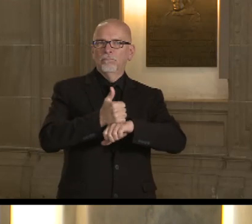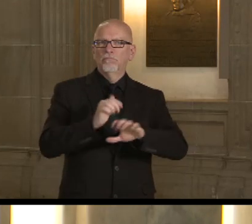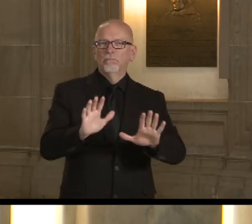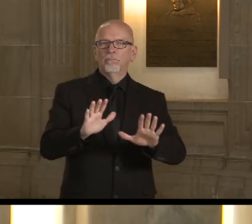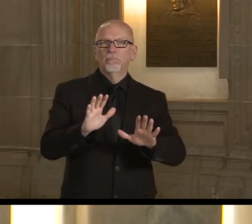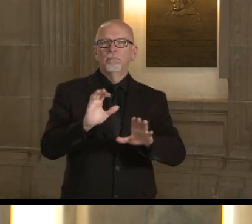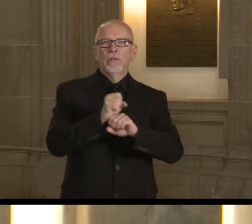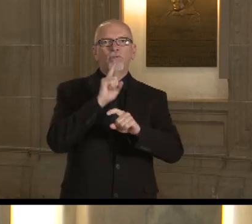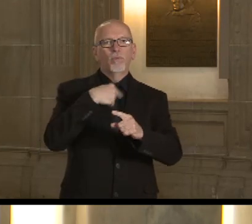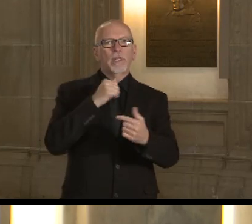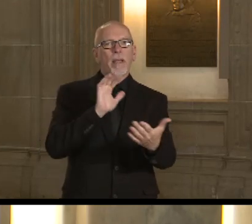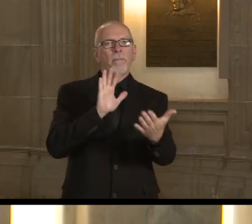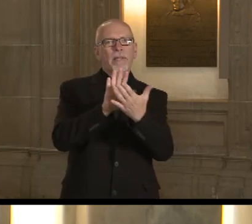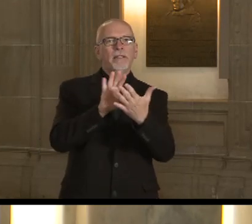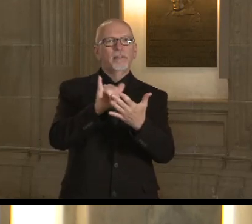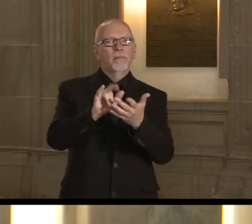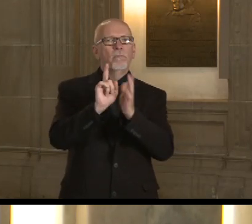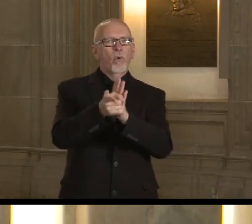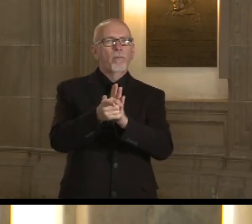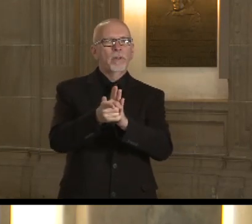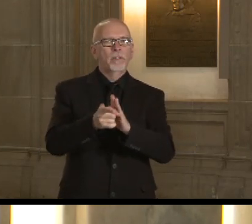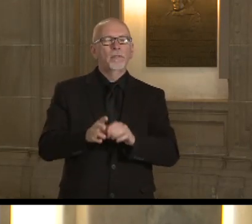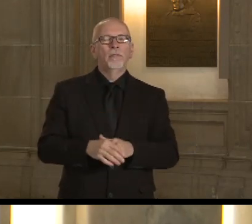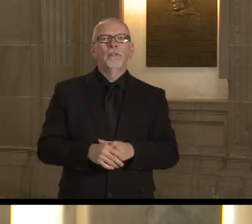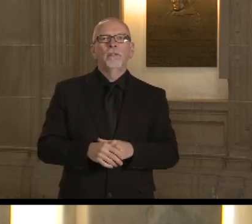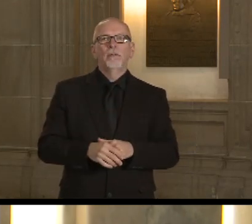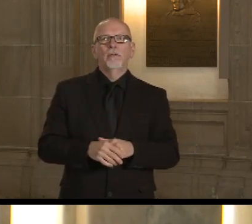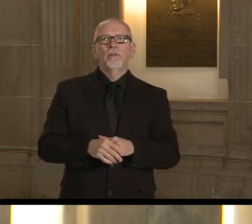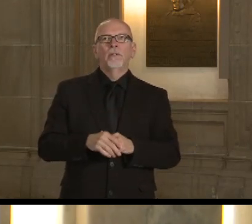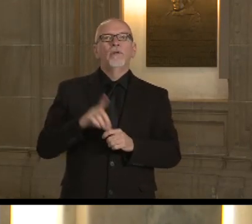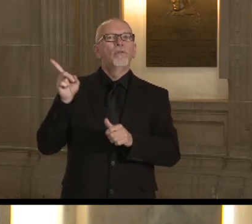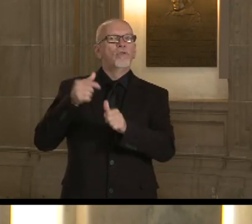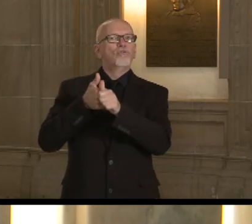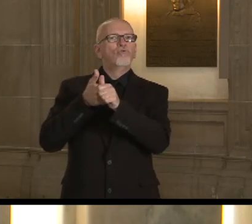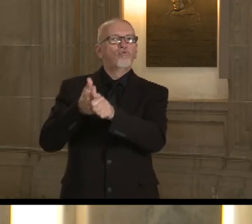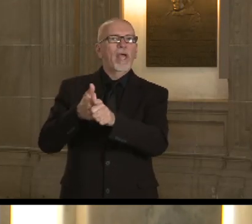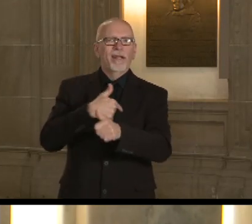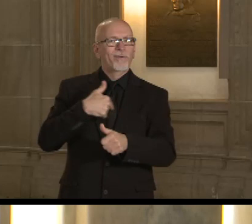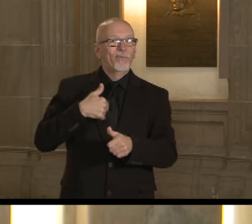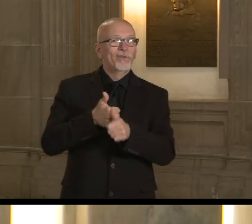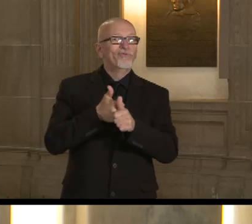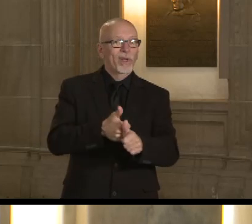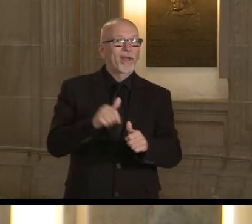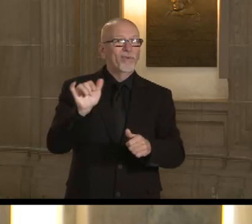to meet this moment. They are tracking, as are we,